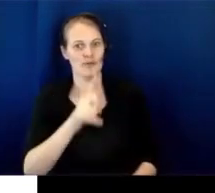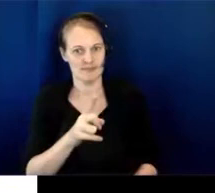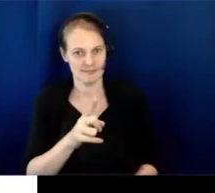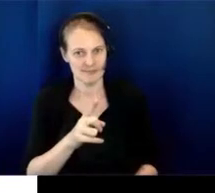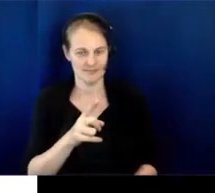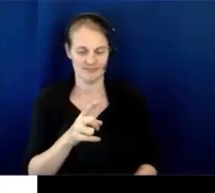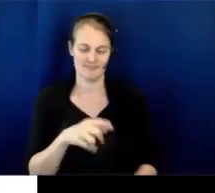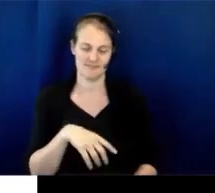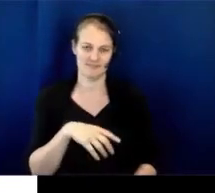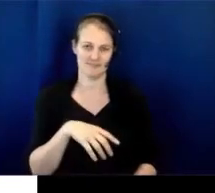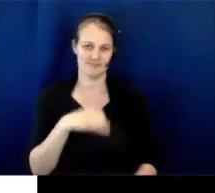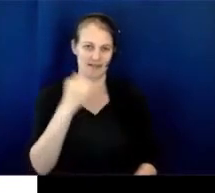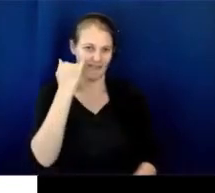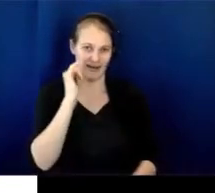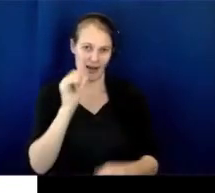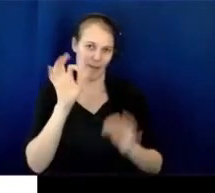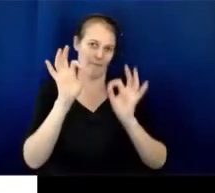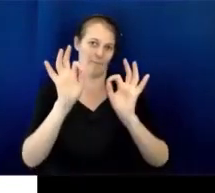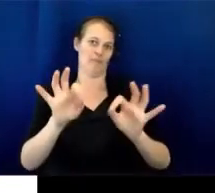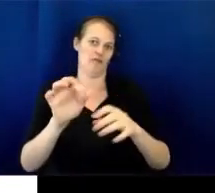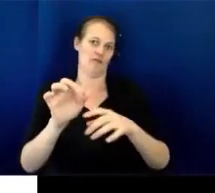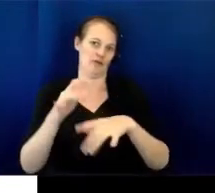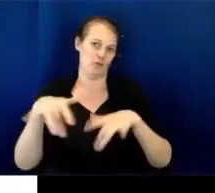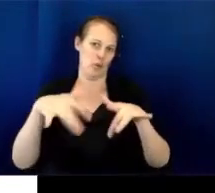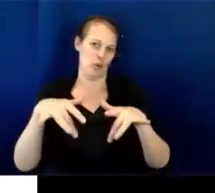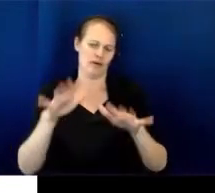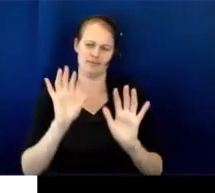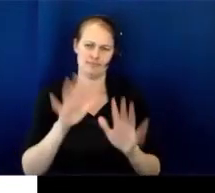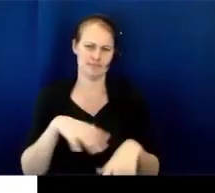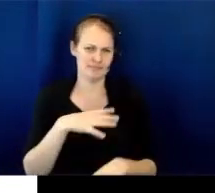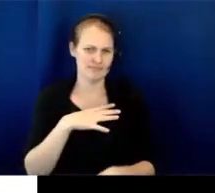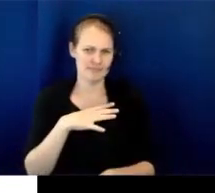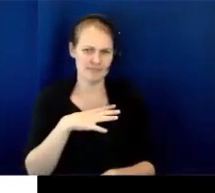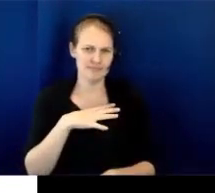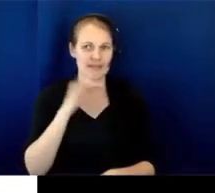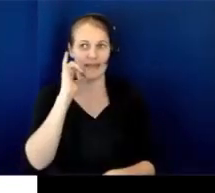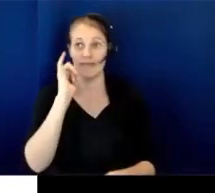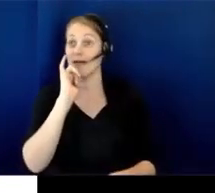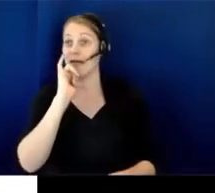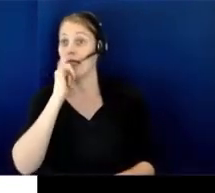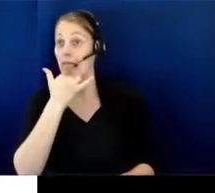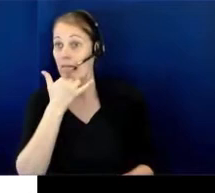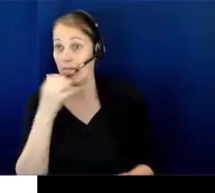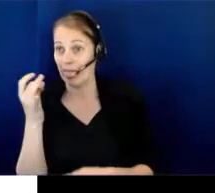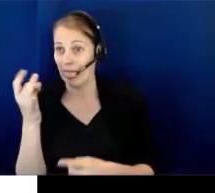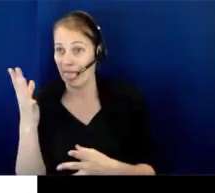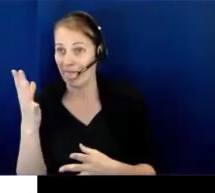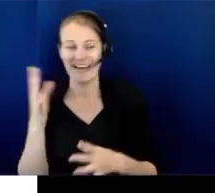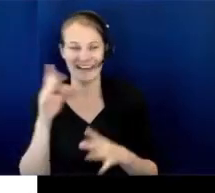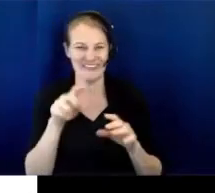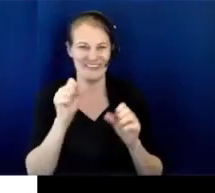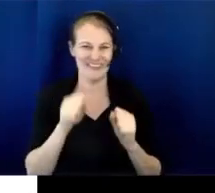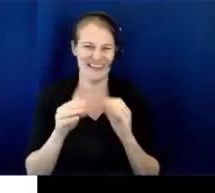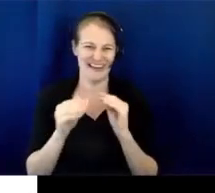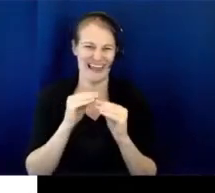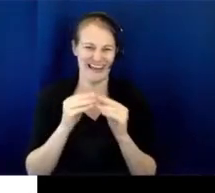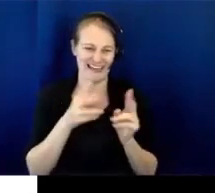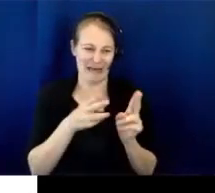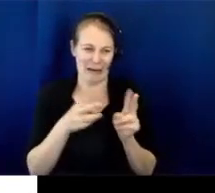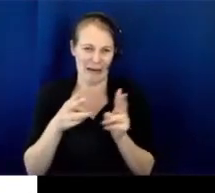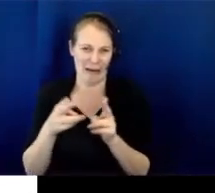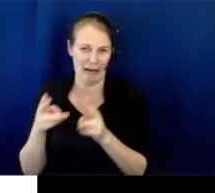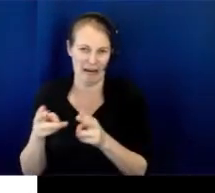the absolute perfect recording, that's okay. If you mess up really bad, there is some editing software that you can go through and do.